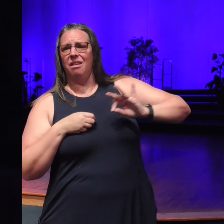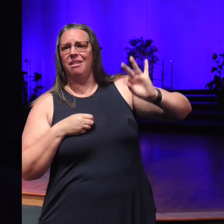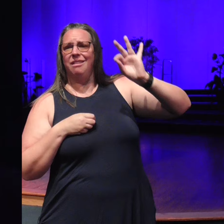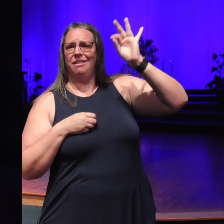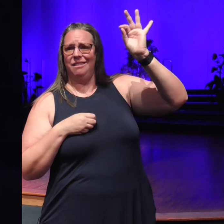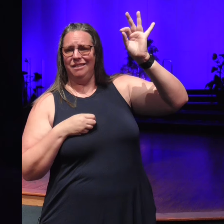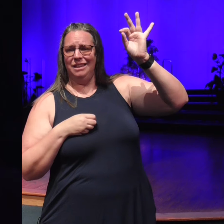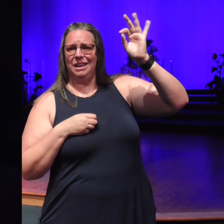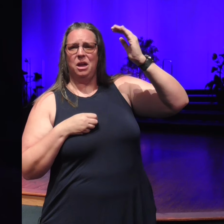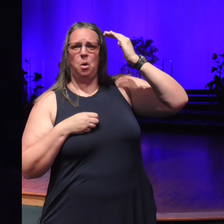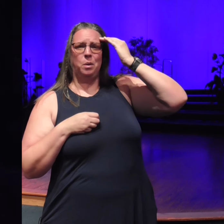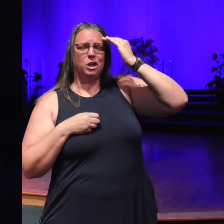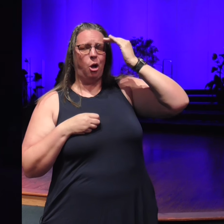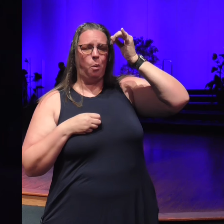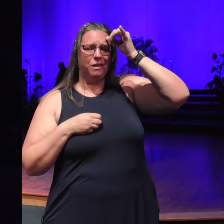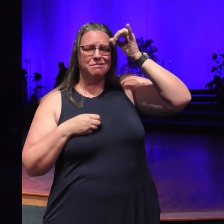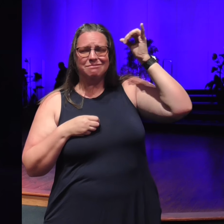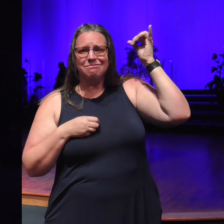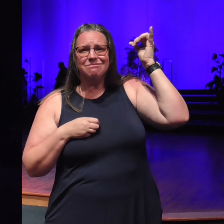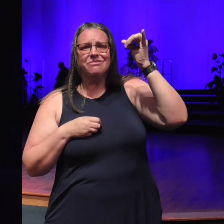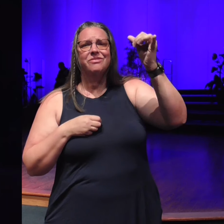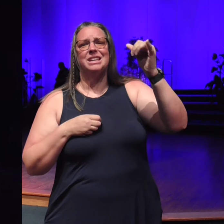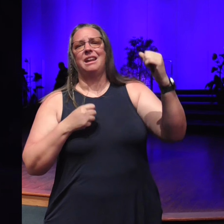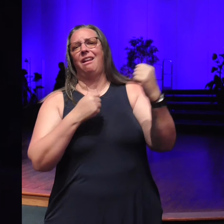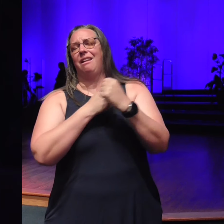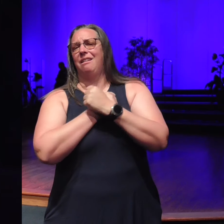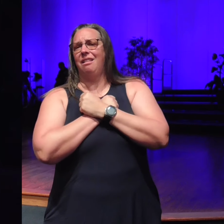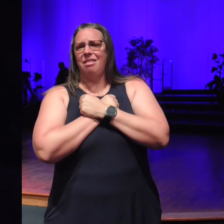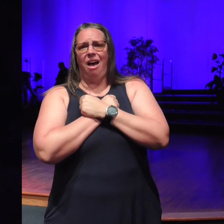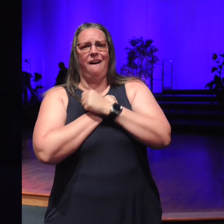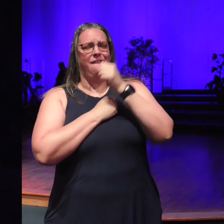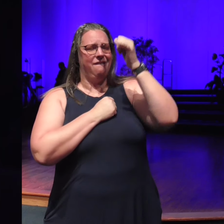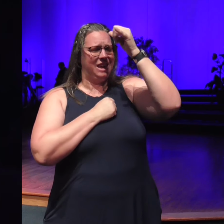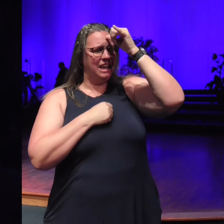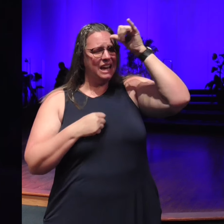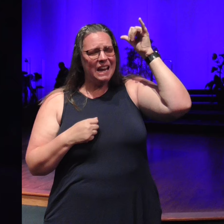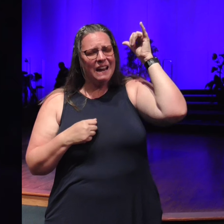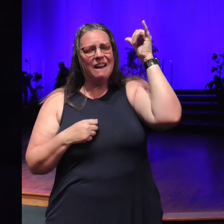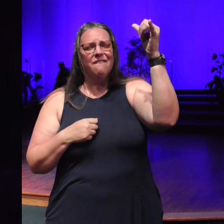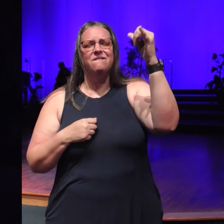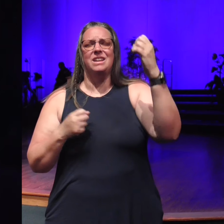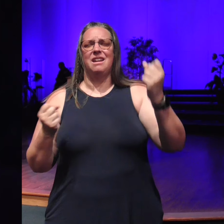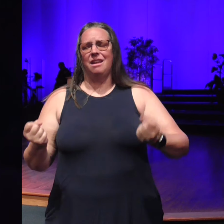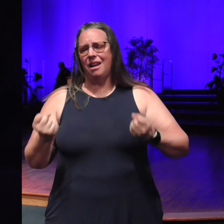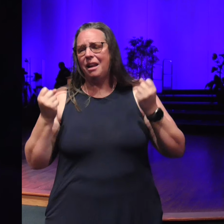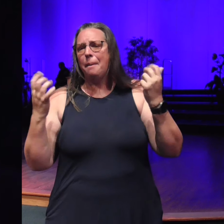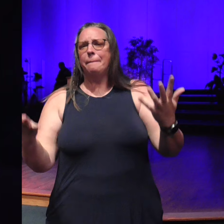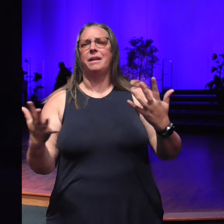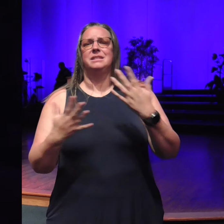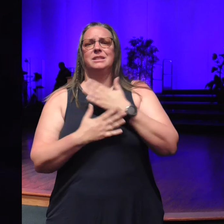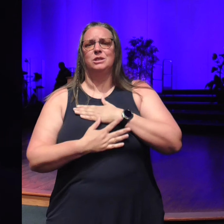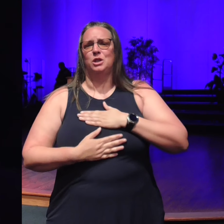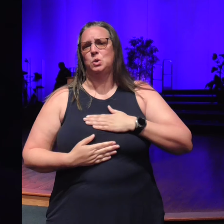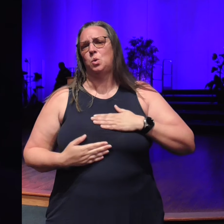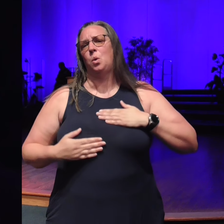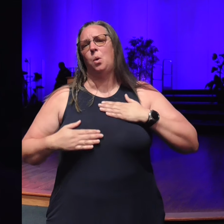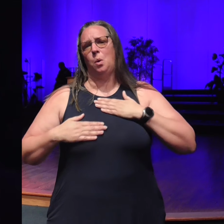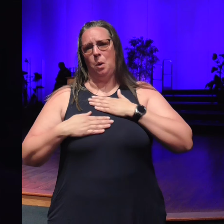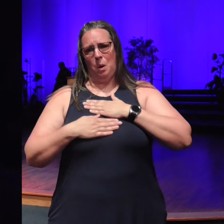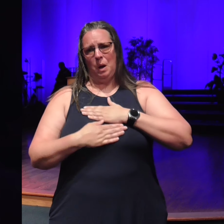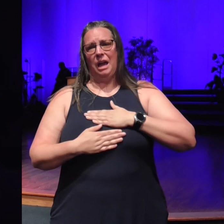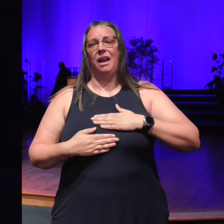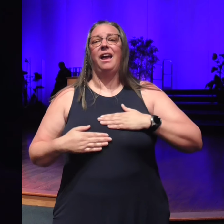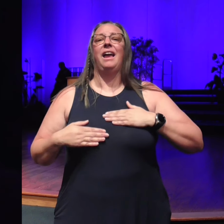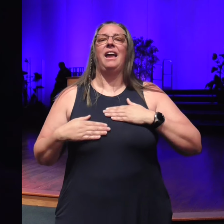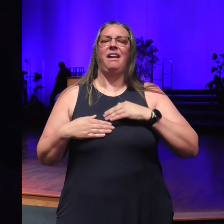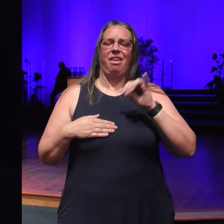infinite love, infinite abundance, joy. And in the recognition, in